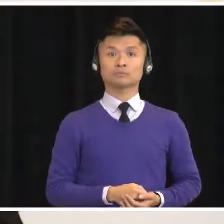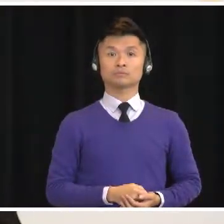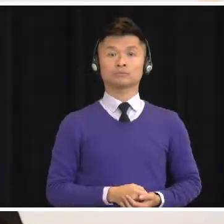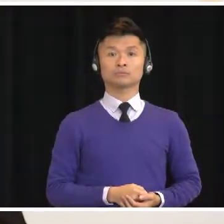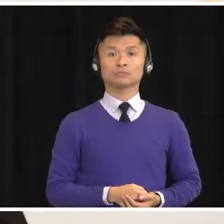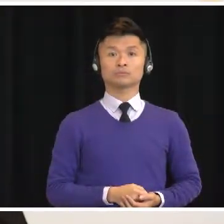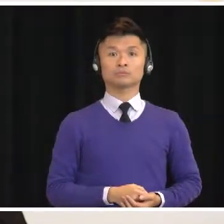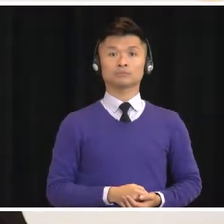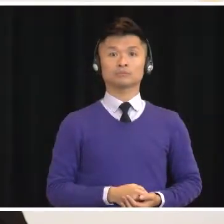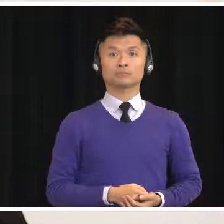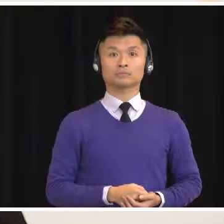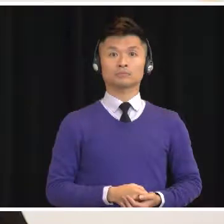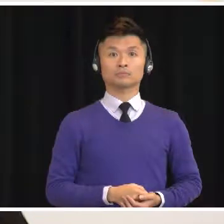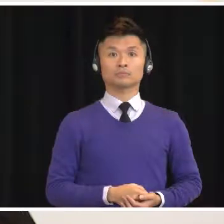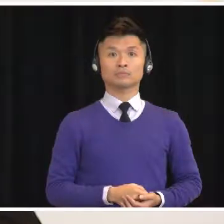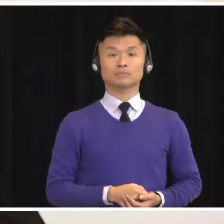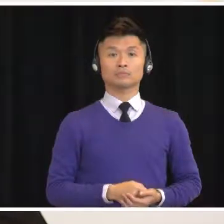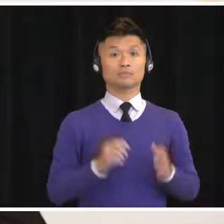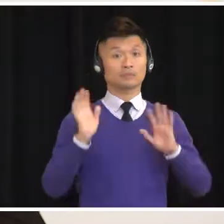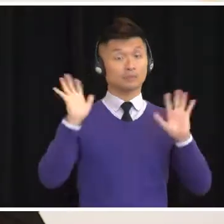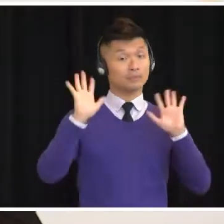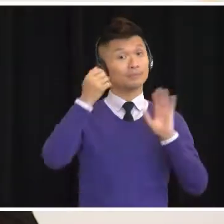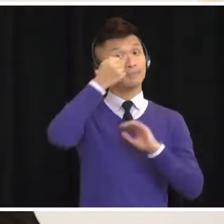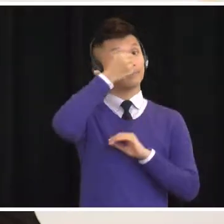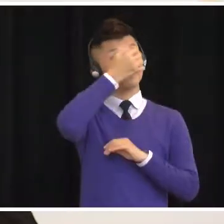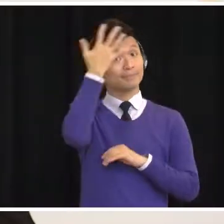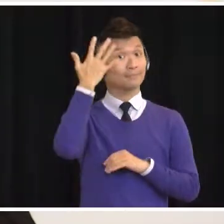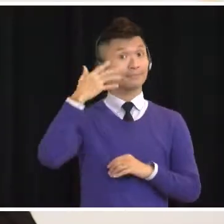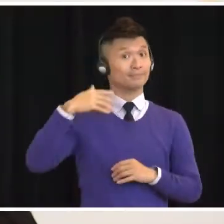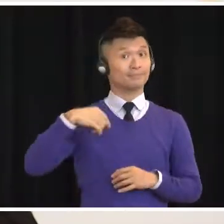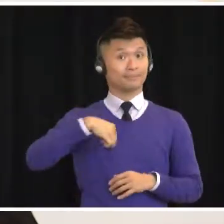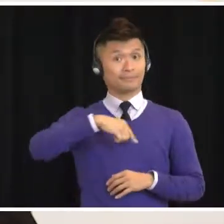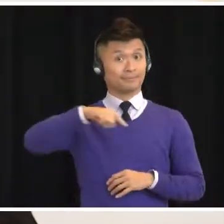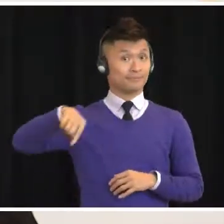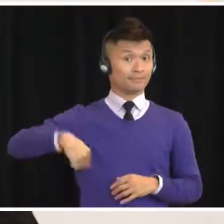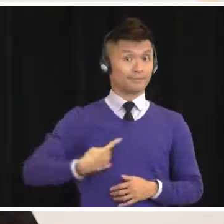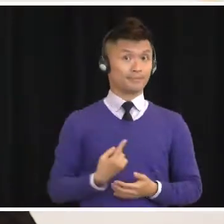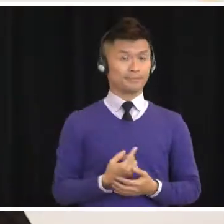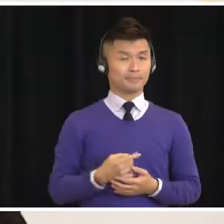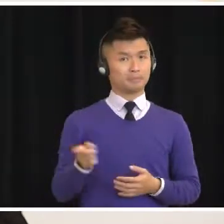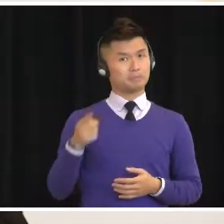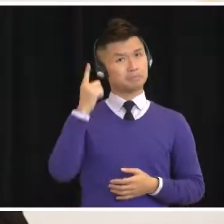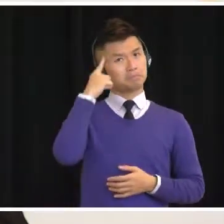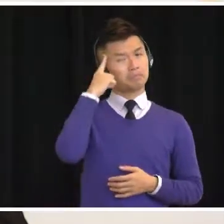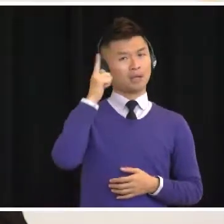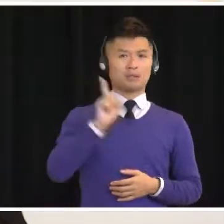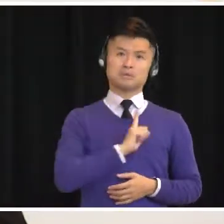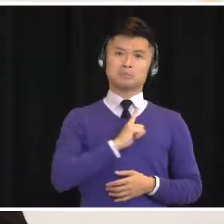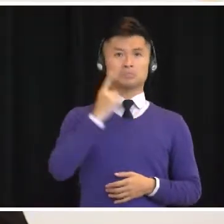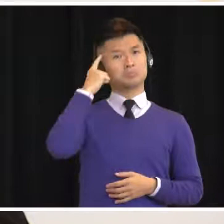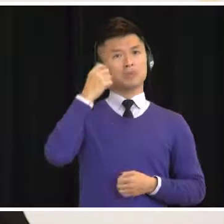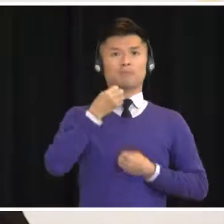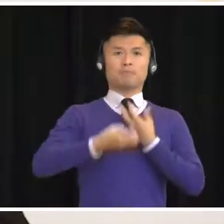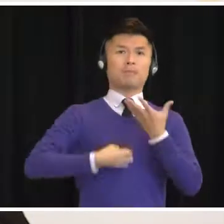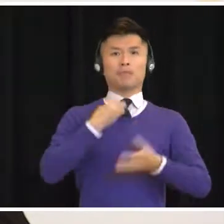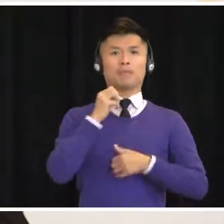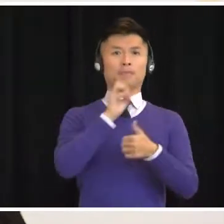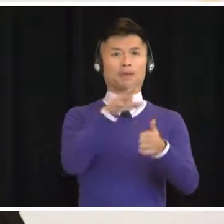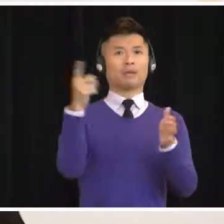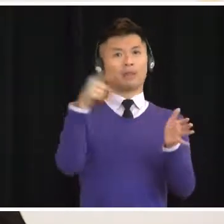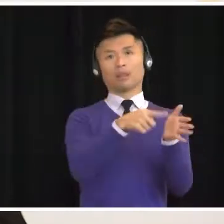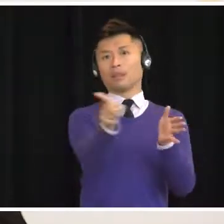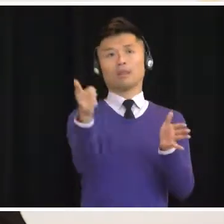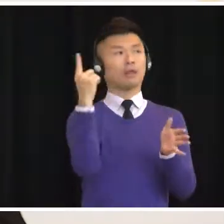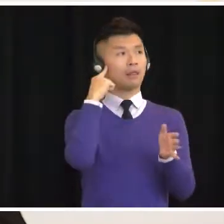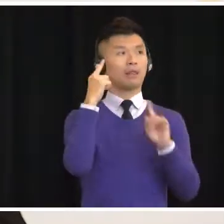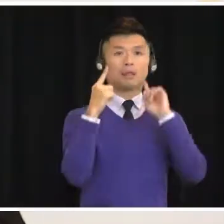feel that their opinions is heard, because on the committees deciding